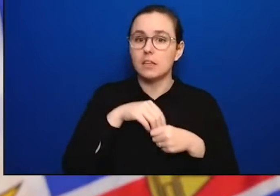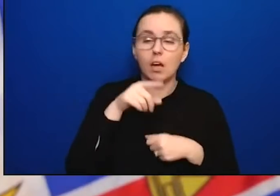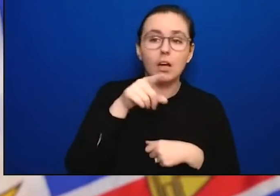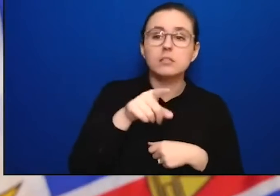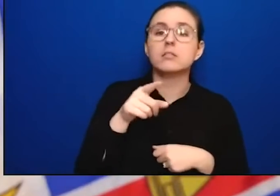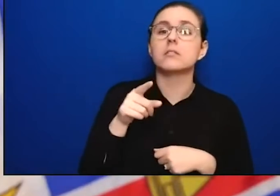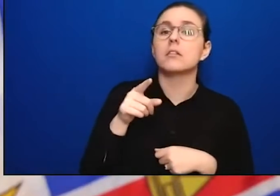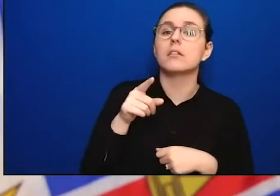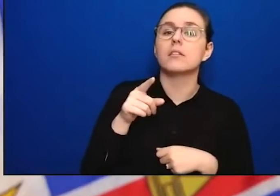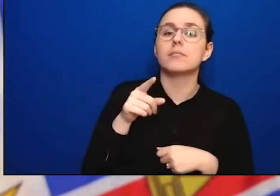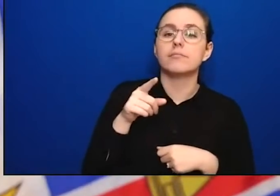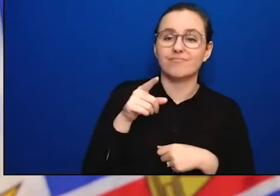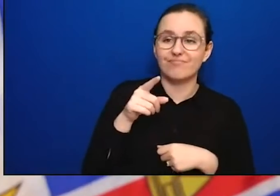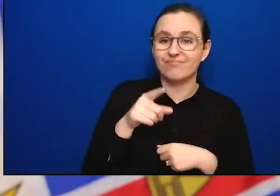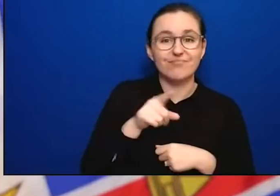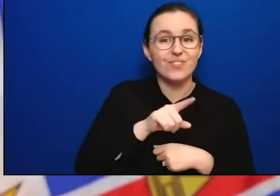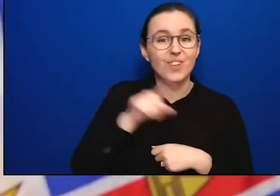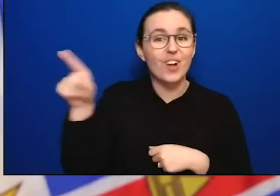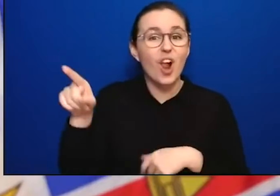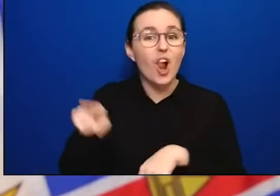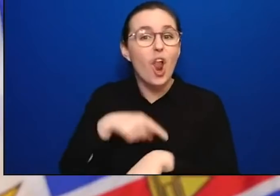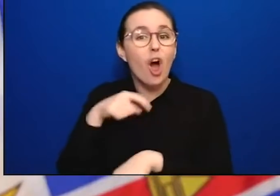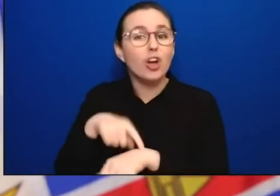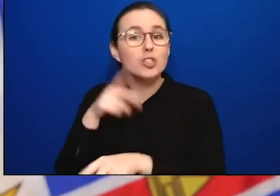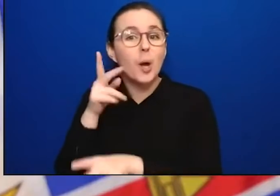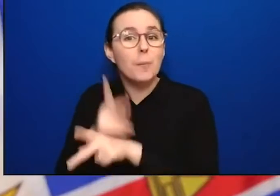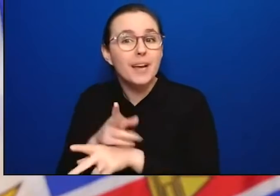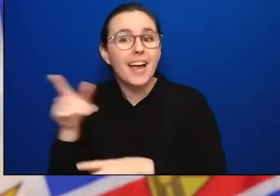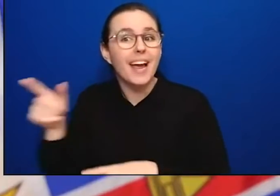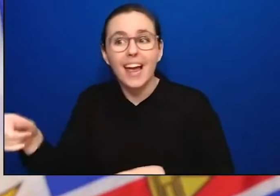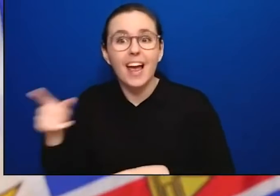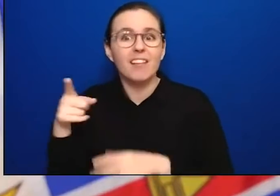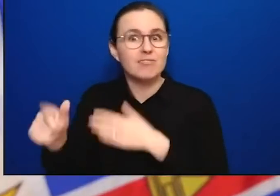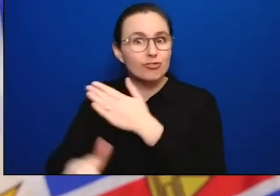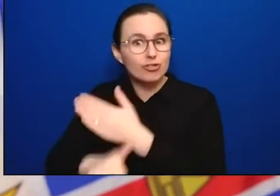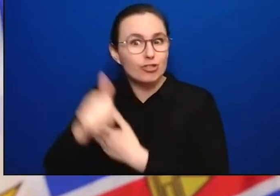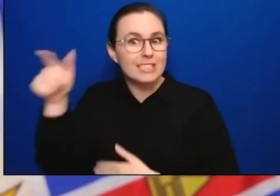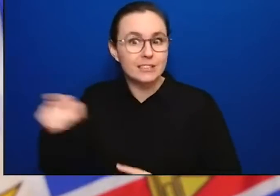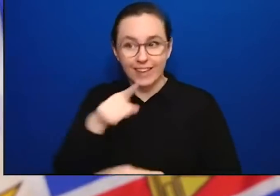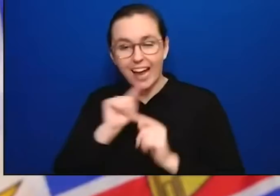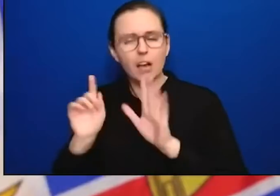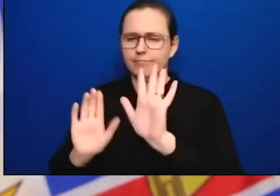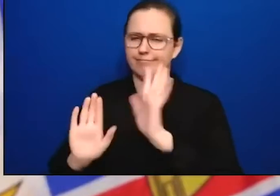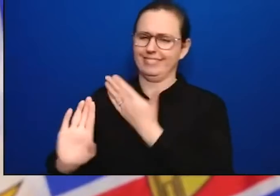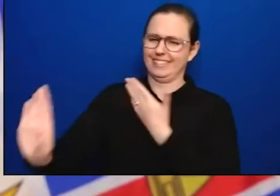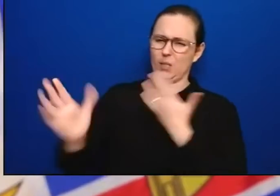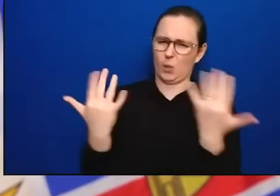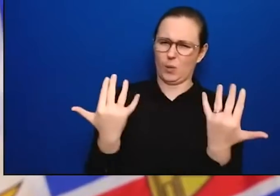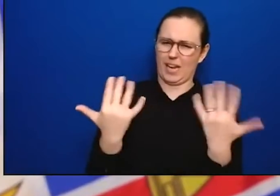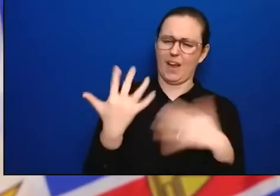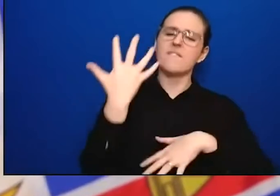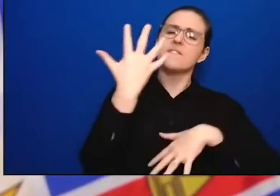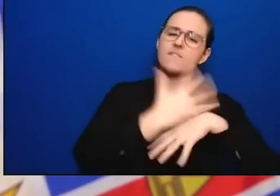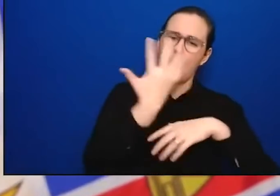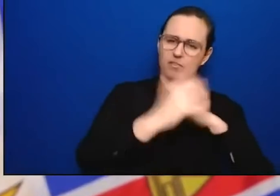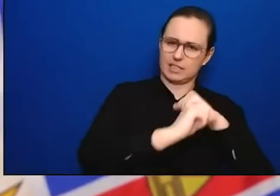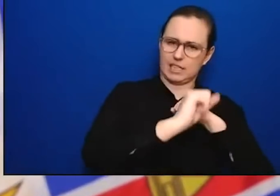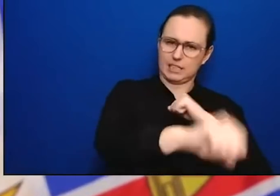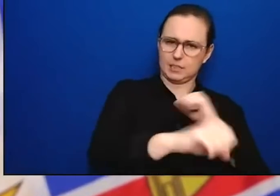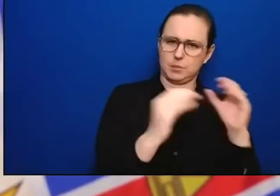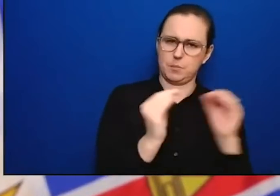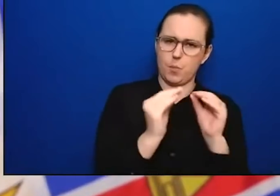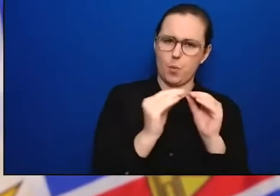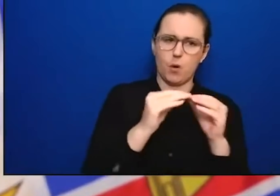in indoor settings, and avoiding high-risk settings like long-term care homes if we can during that